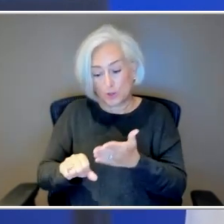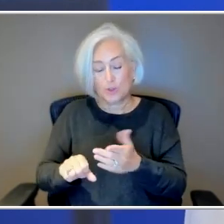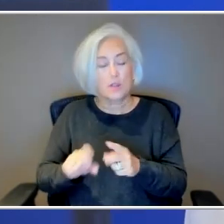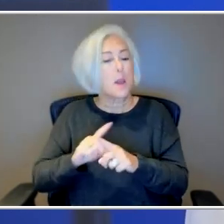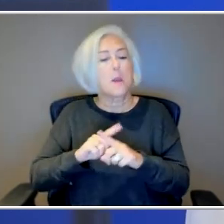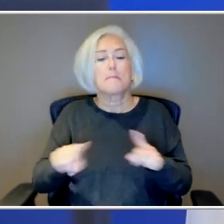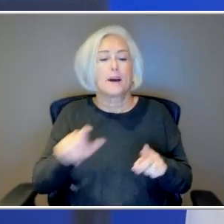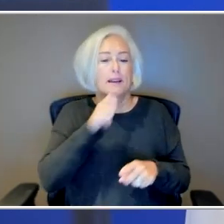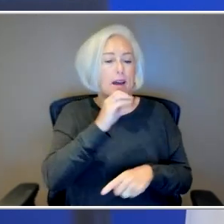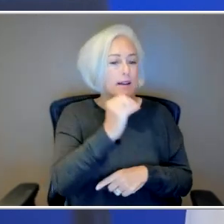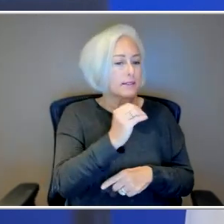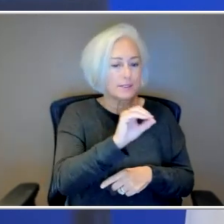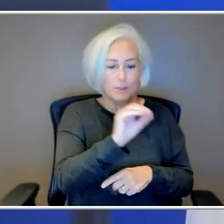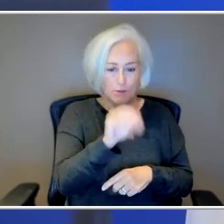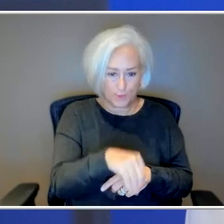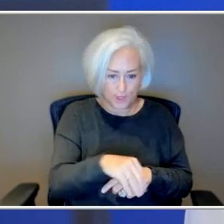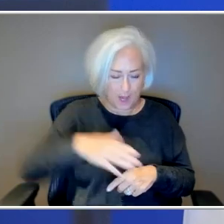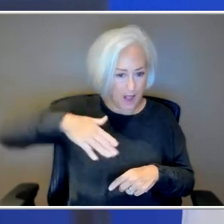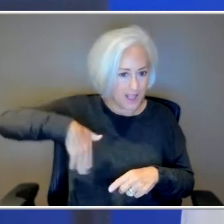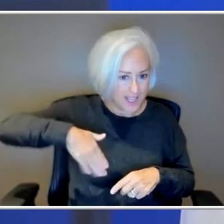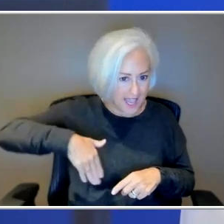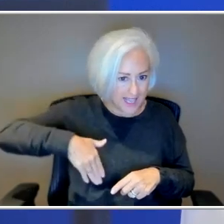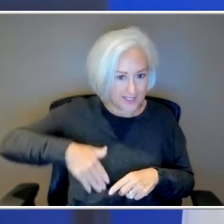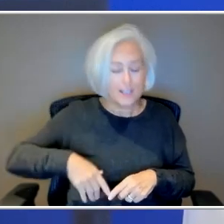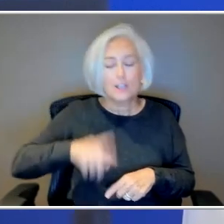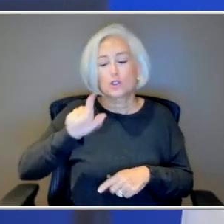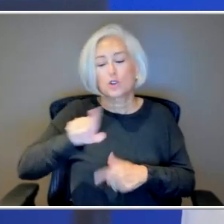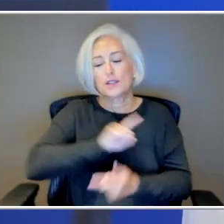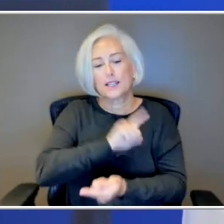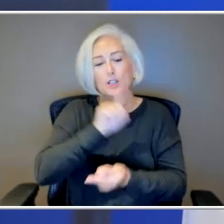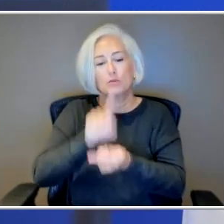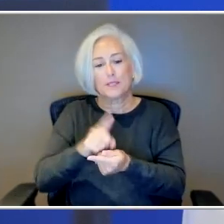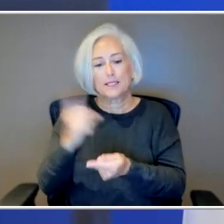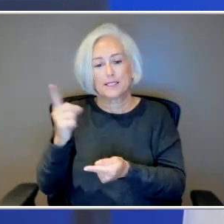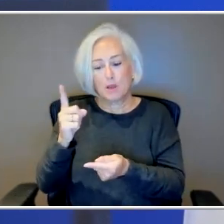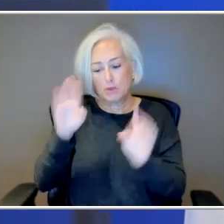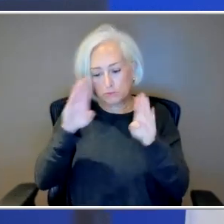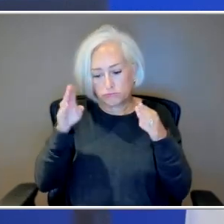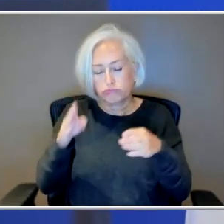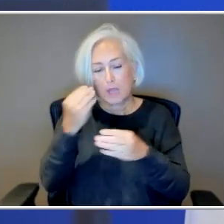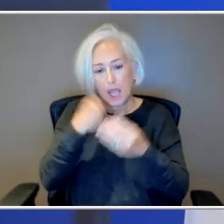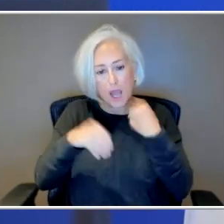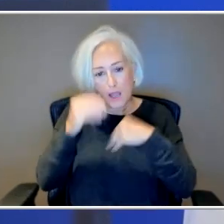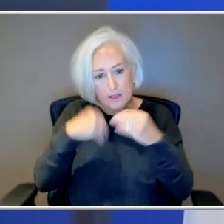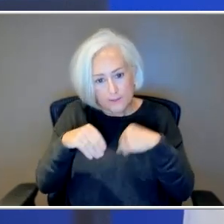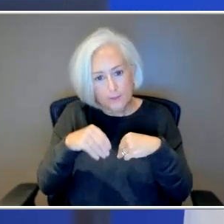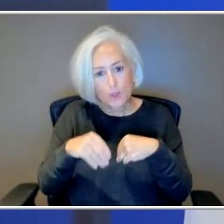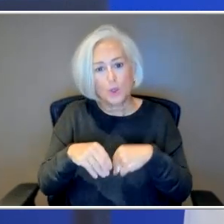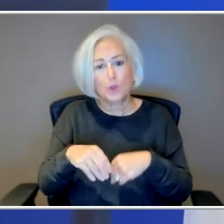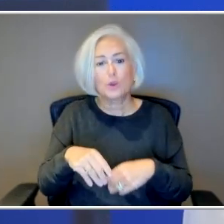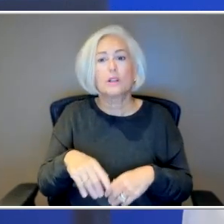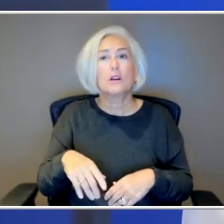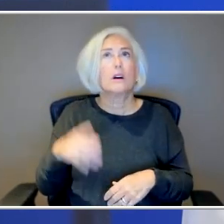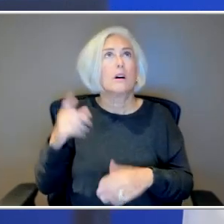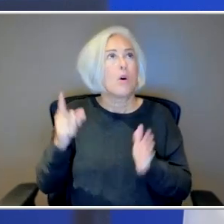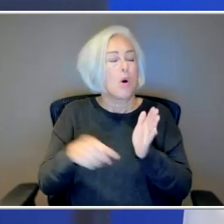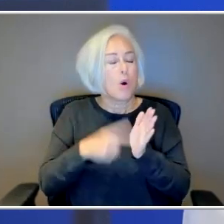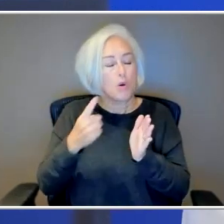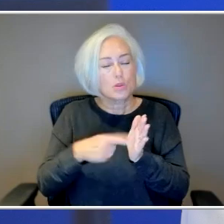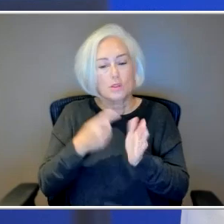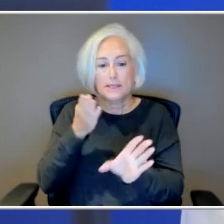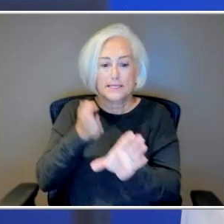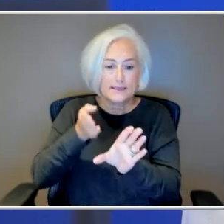patients with a nutritionist or dietitianist or a dietitian. Also psychiatry. A lot of patients actually with inflammatory bowel disease